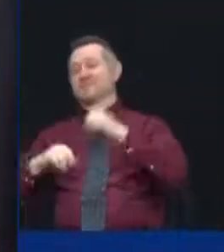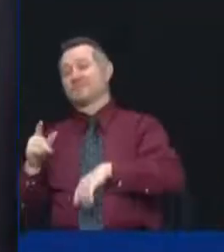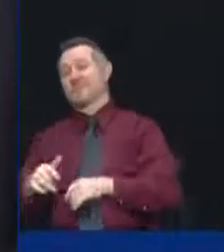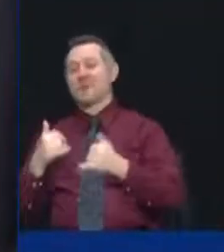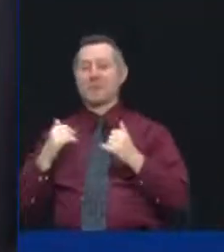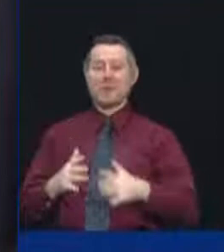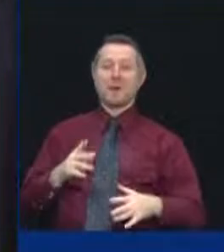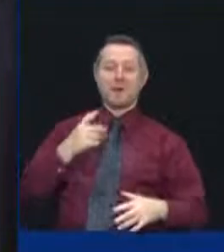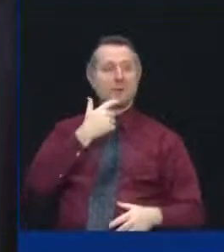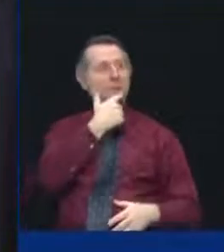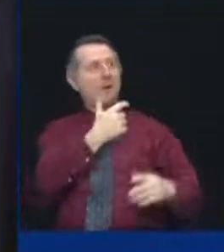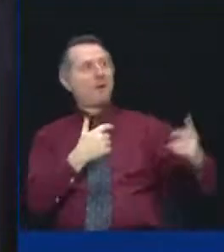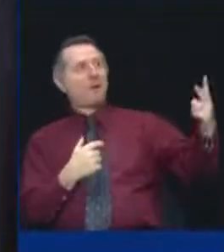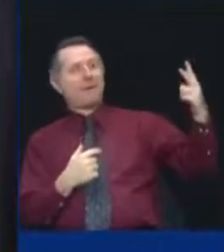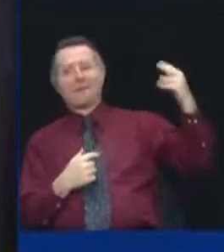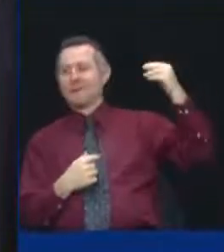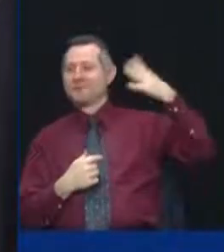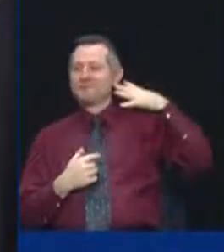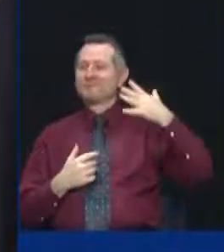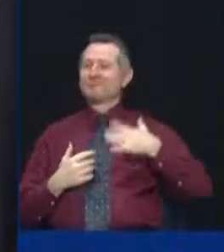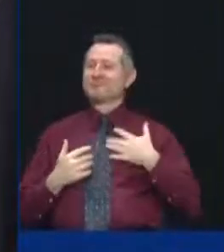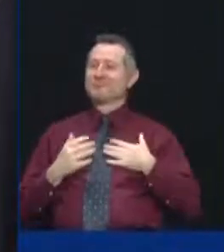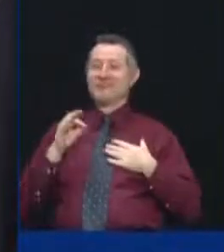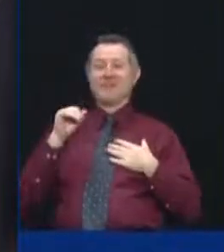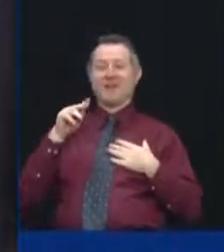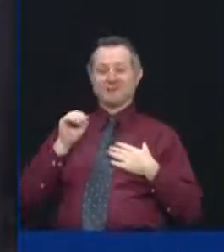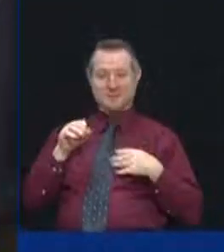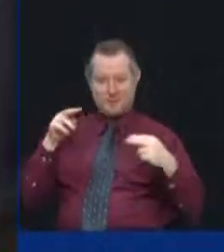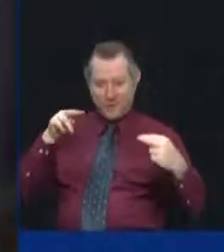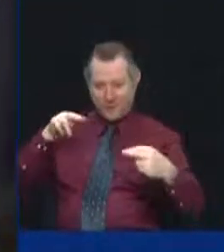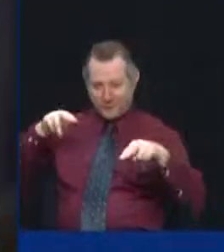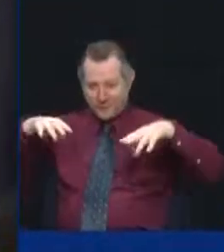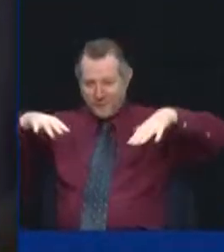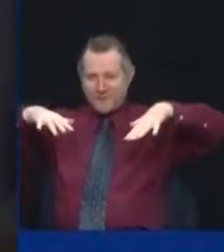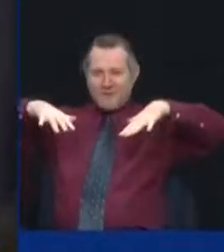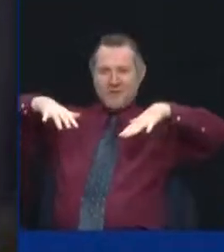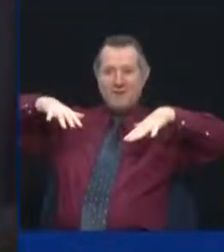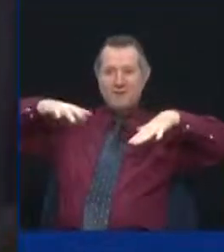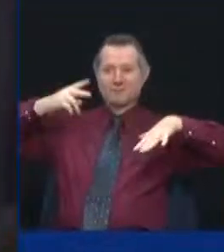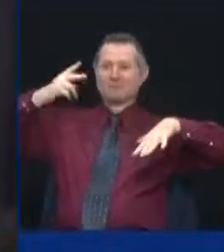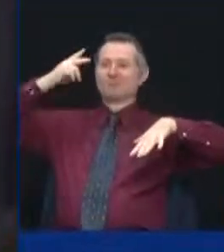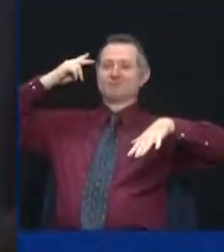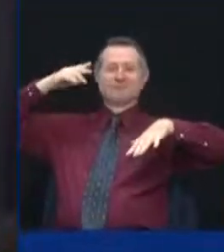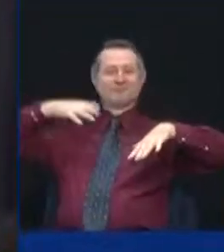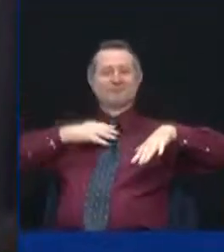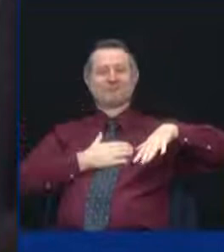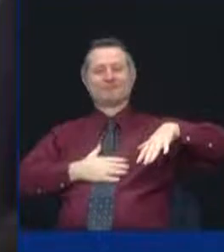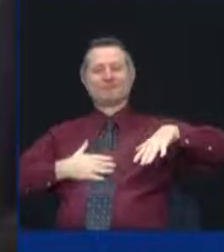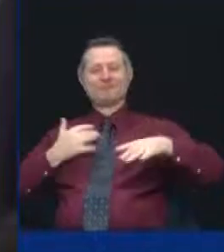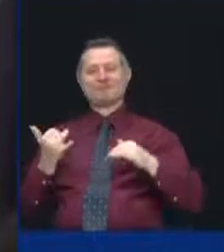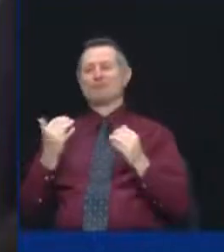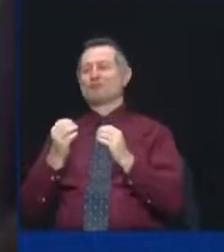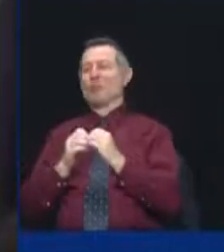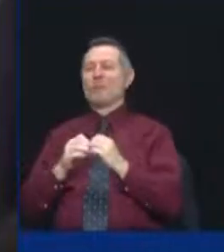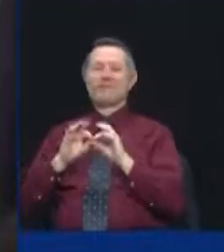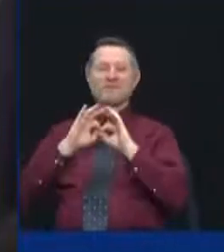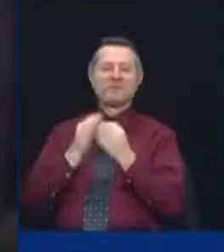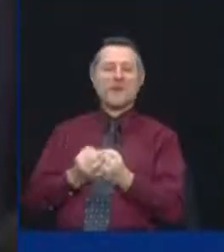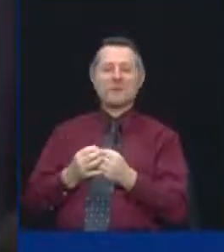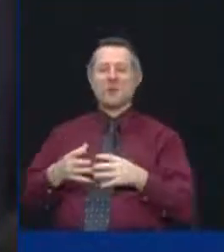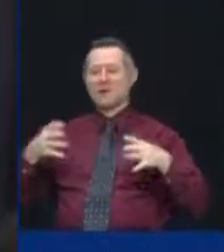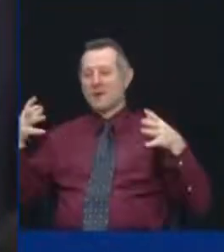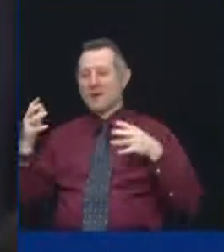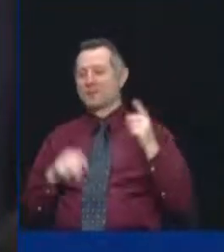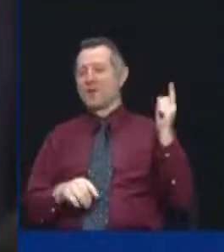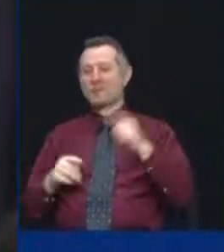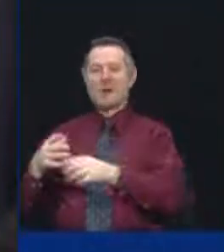this new opportunity for us, I think that we will get more families to the ballpark, we will have more kids in the ballpark,